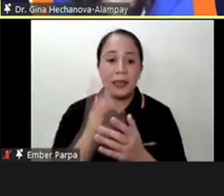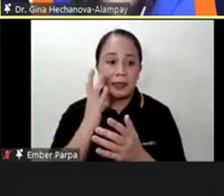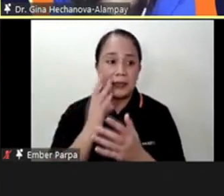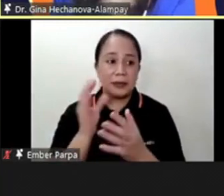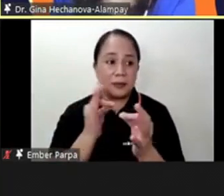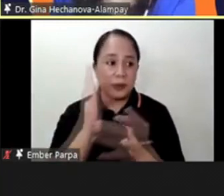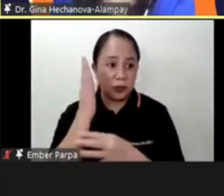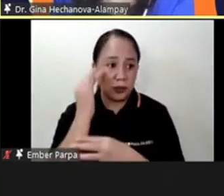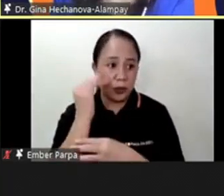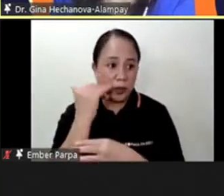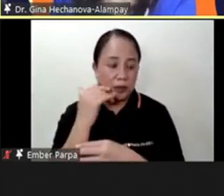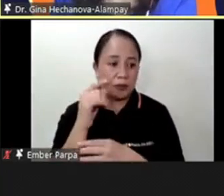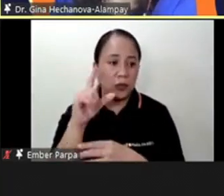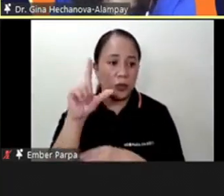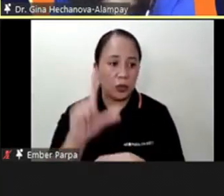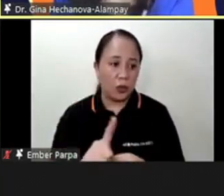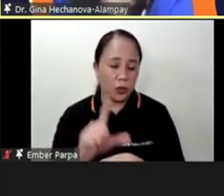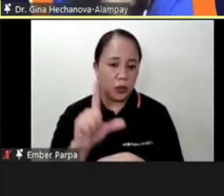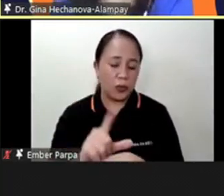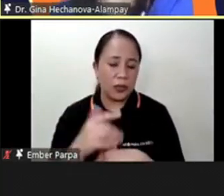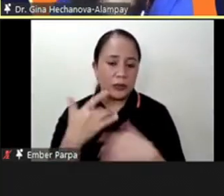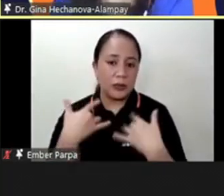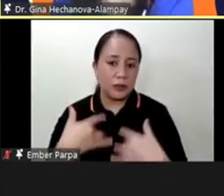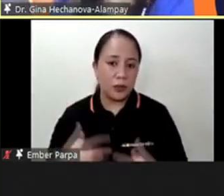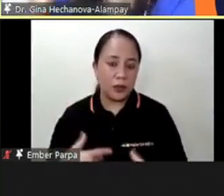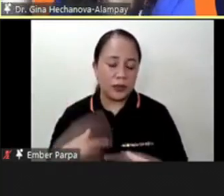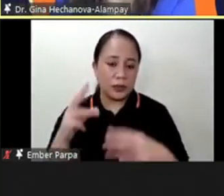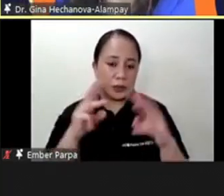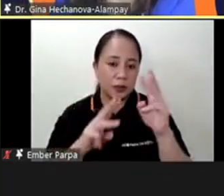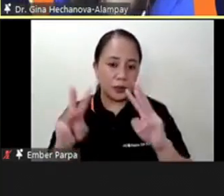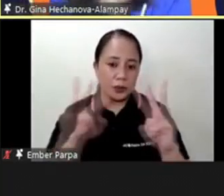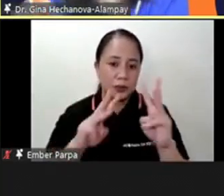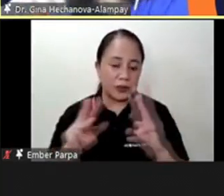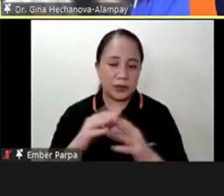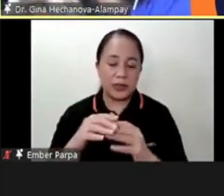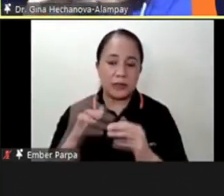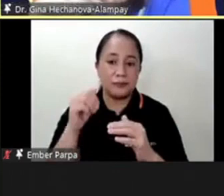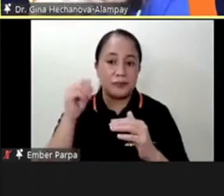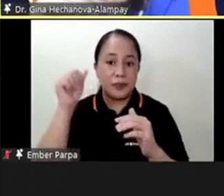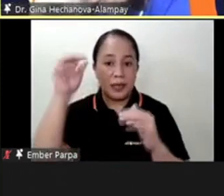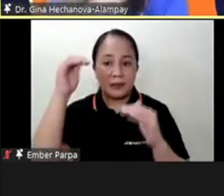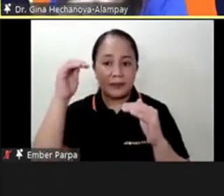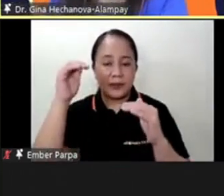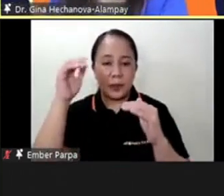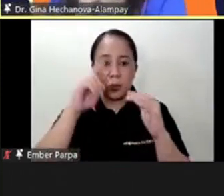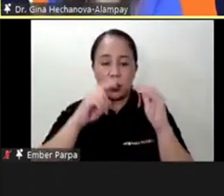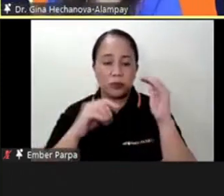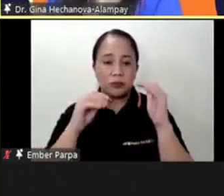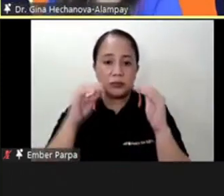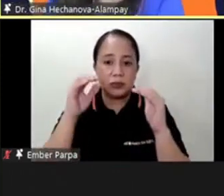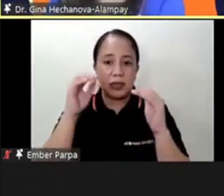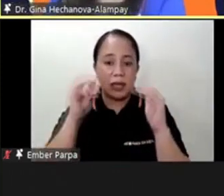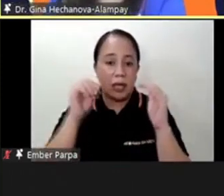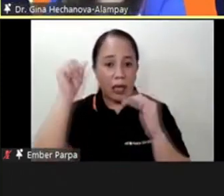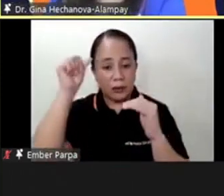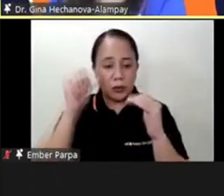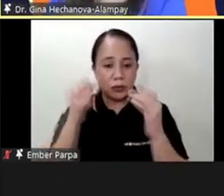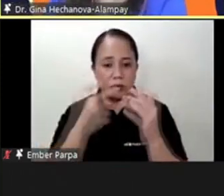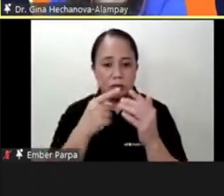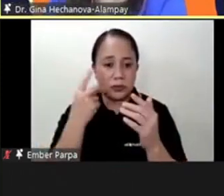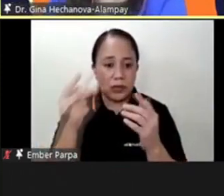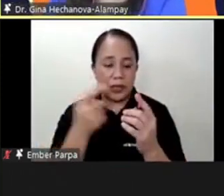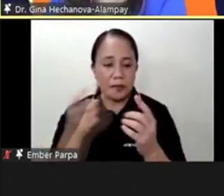why mas mababa yung depression, anxiety, and stress ng older individuals. Now, notice these other